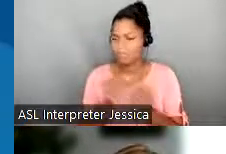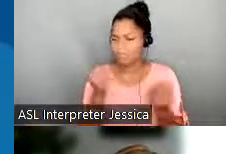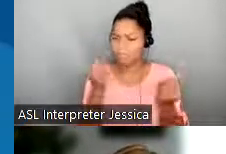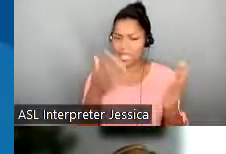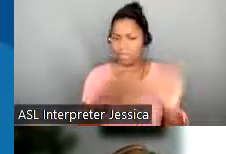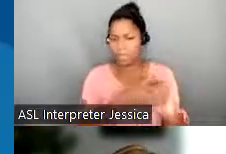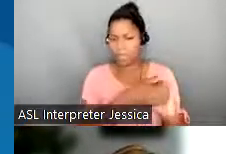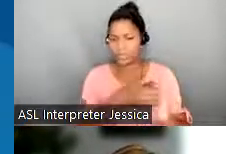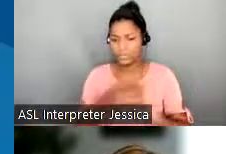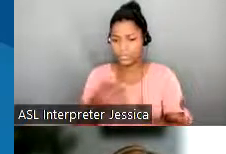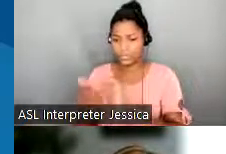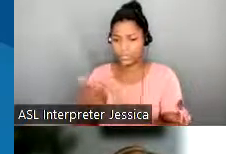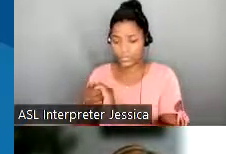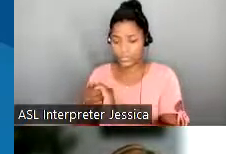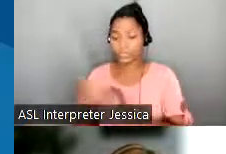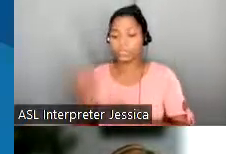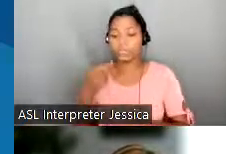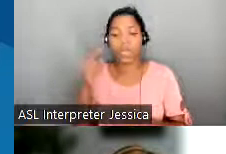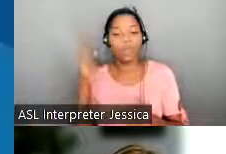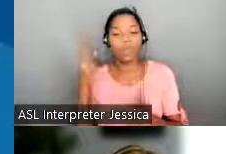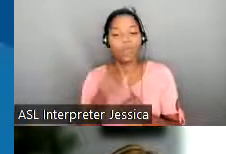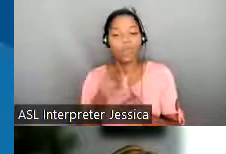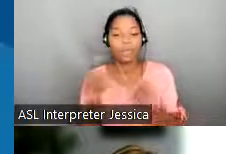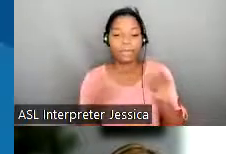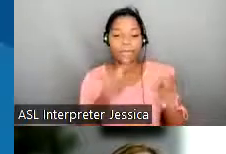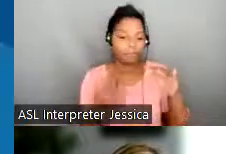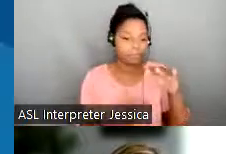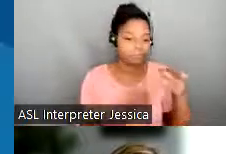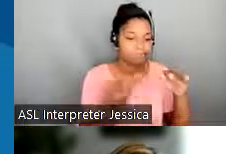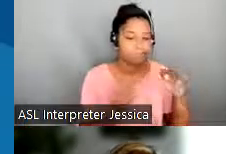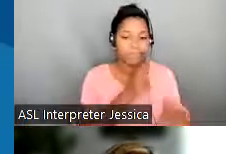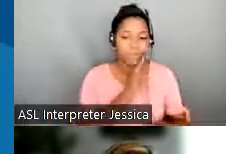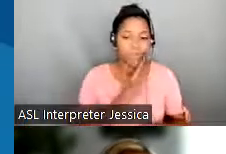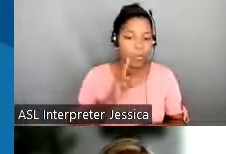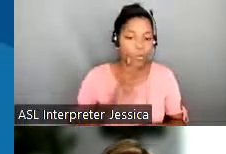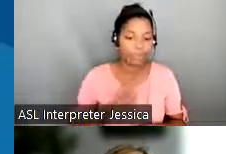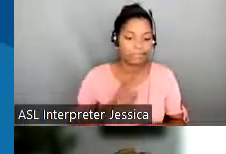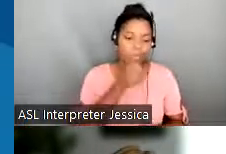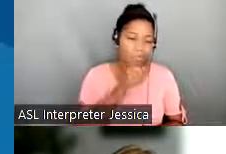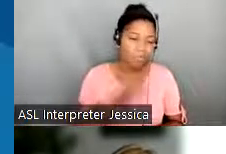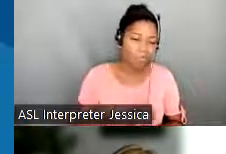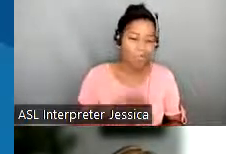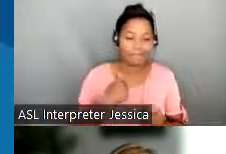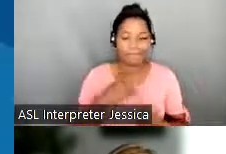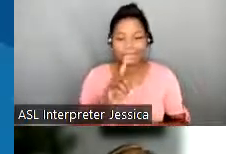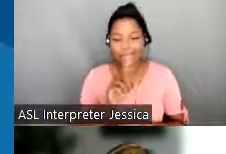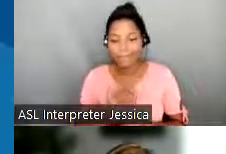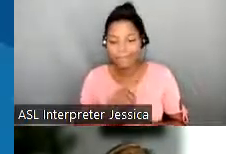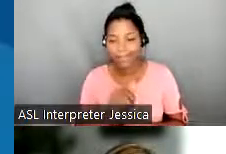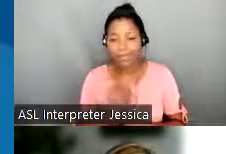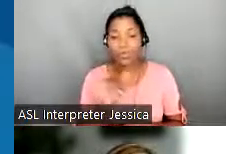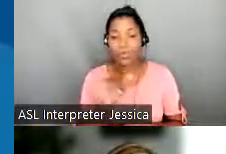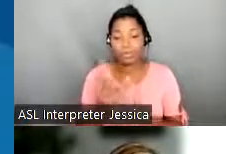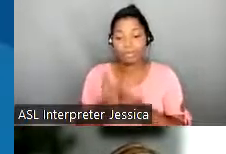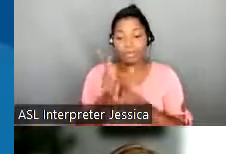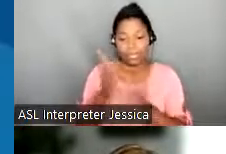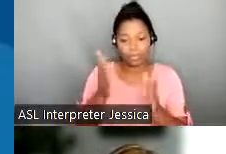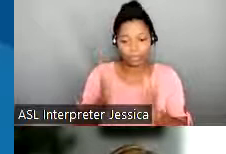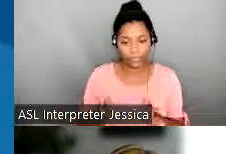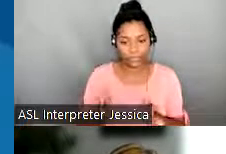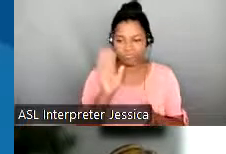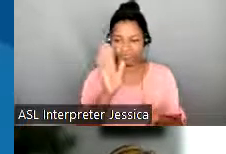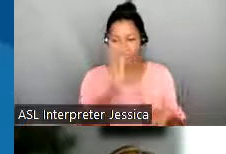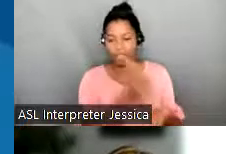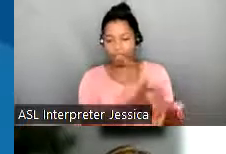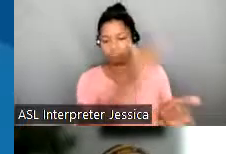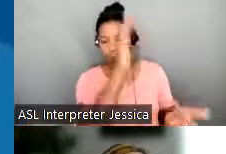partners to combat the social isolation and loneliness experienced by older adults, people with disabilities, and caregivers. U.S.